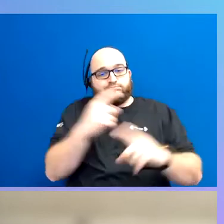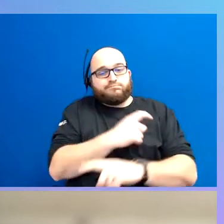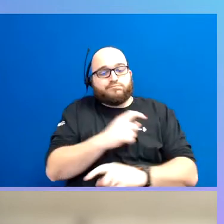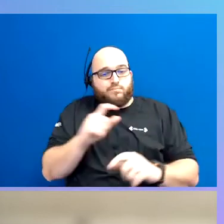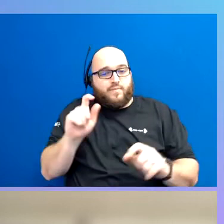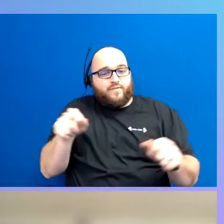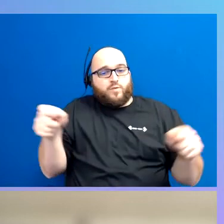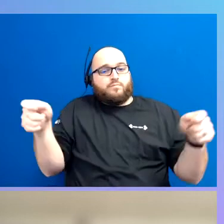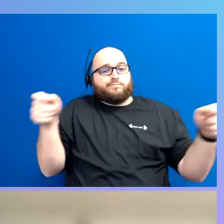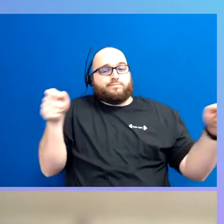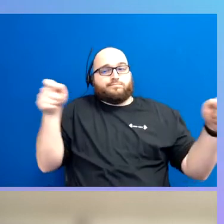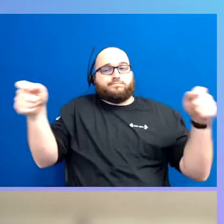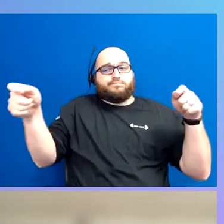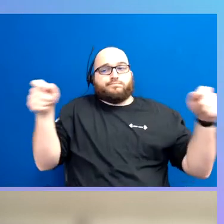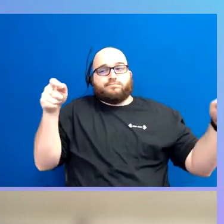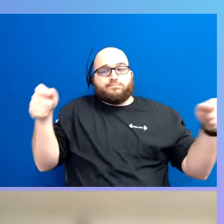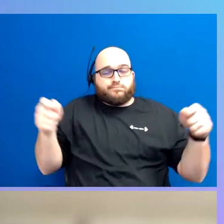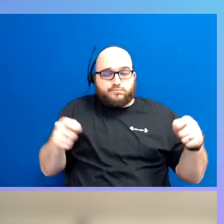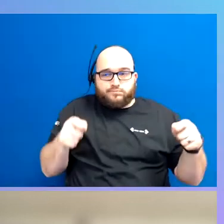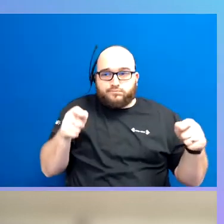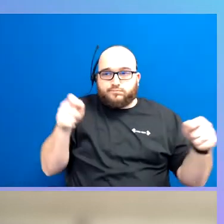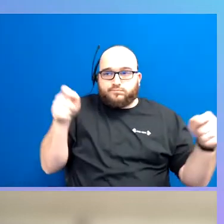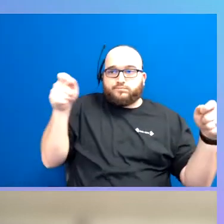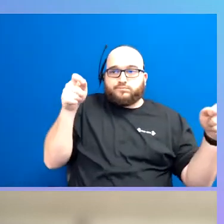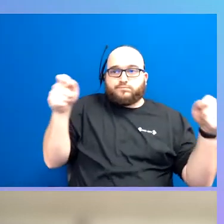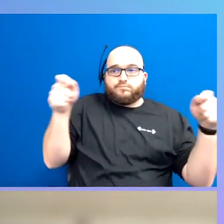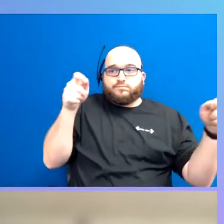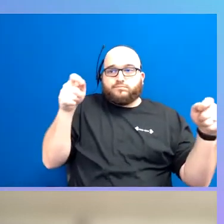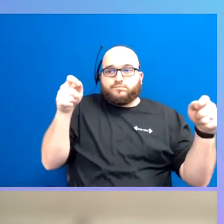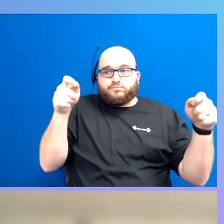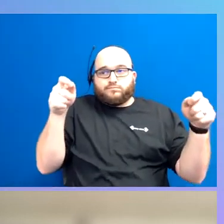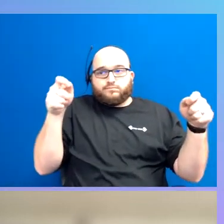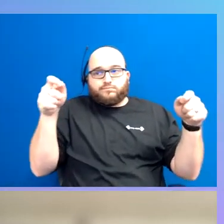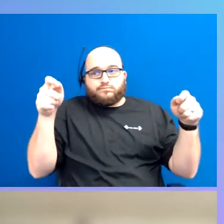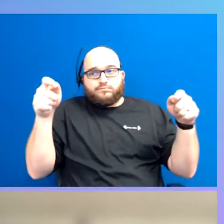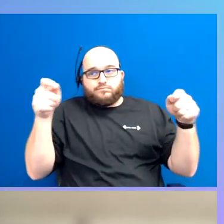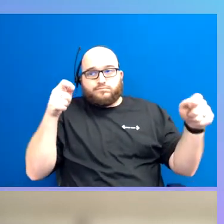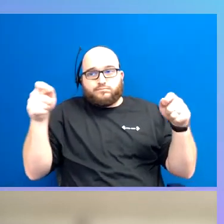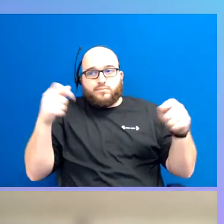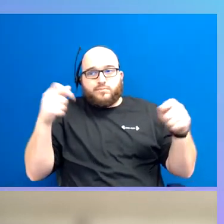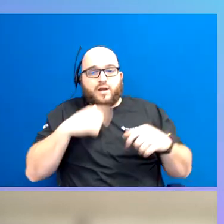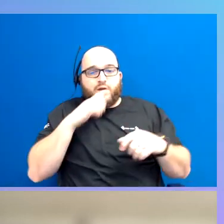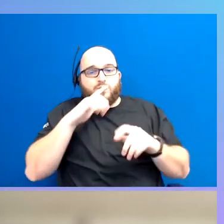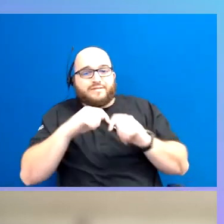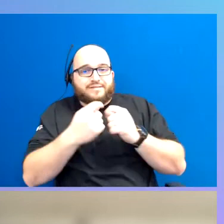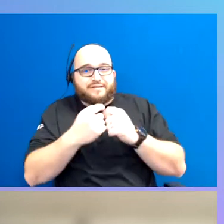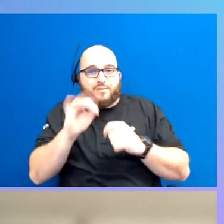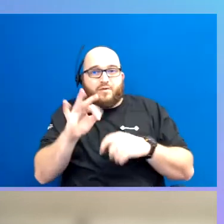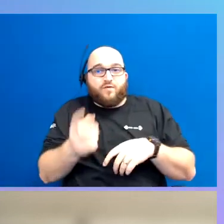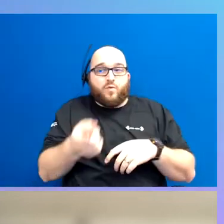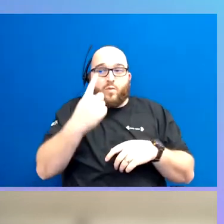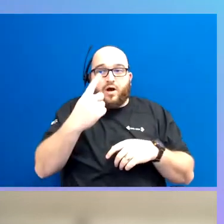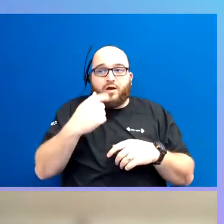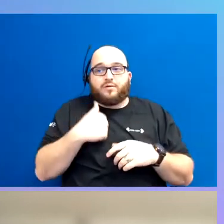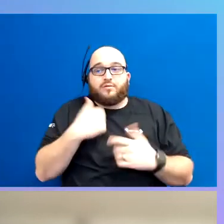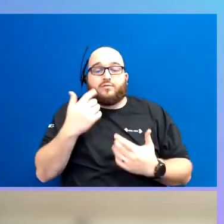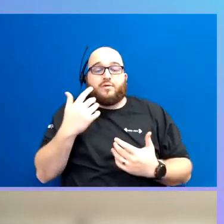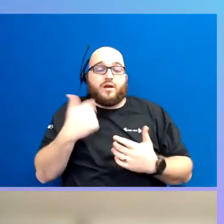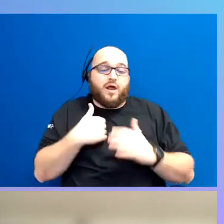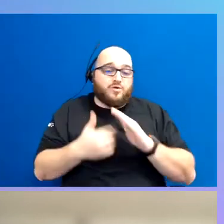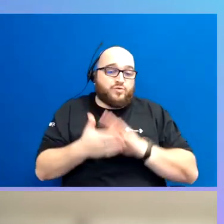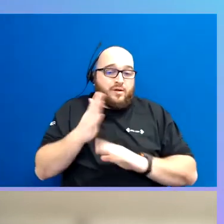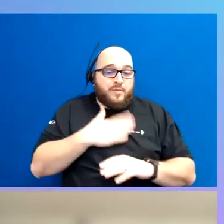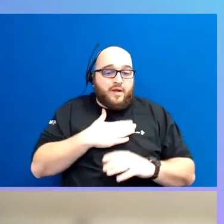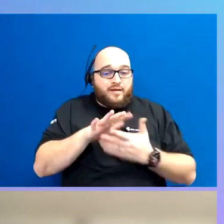manage. And I was an accessibility advocate or team of one. So why I ran a design systems team